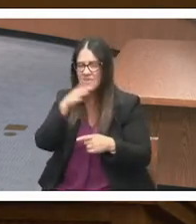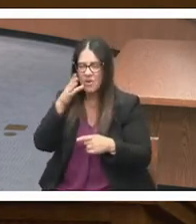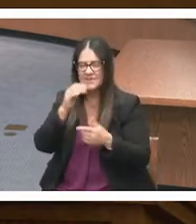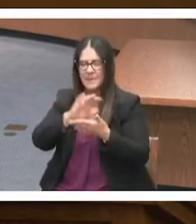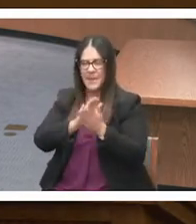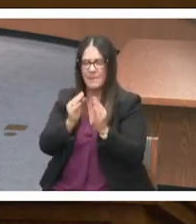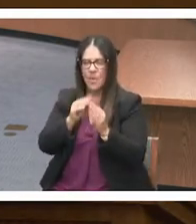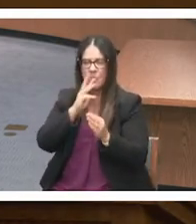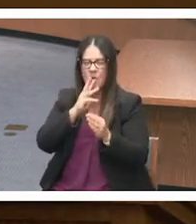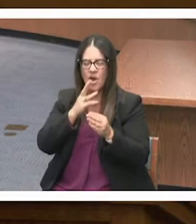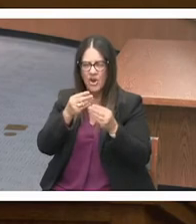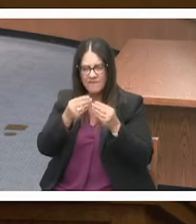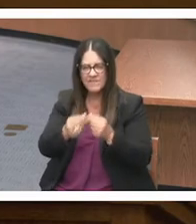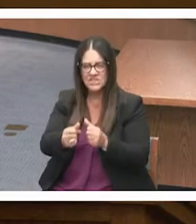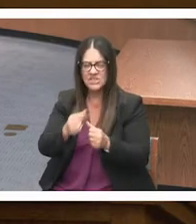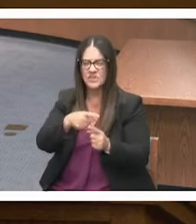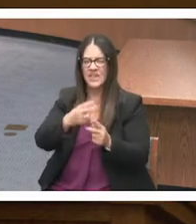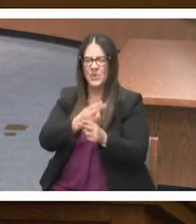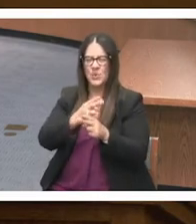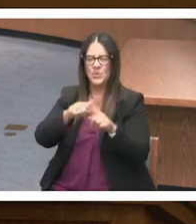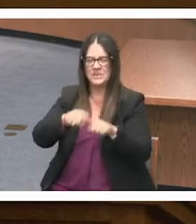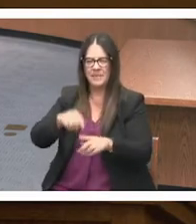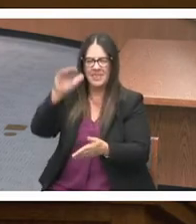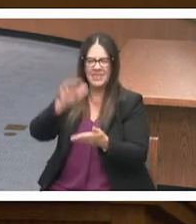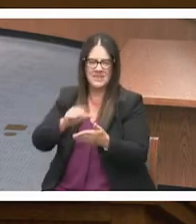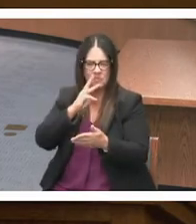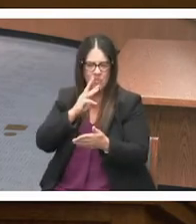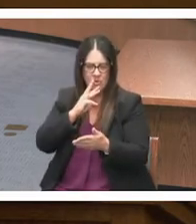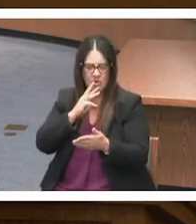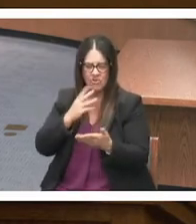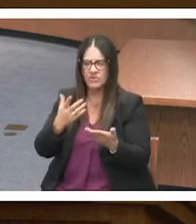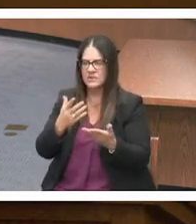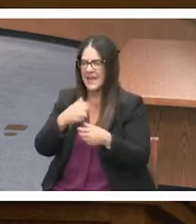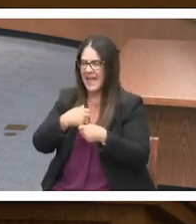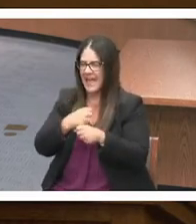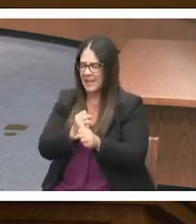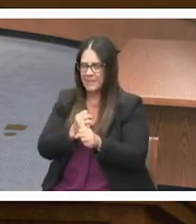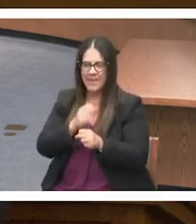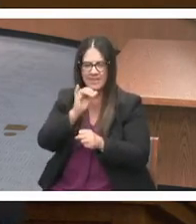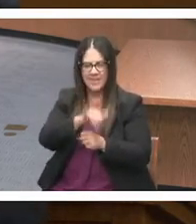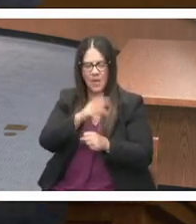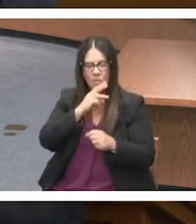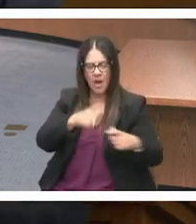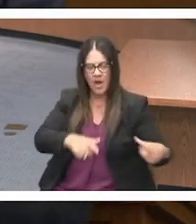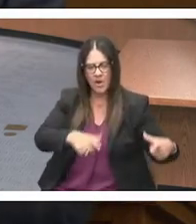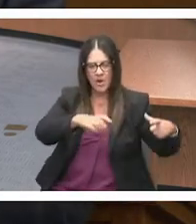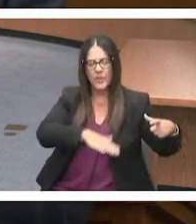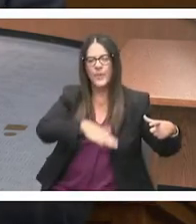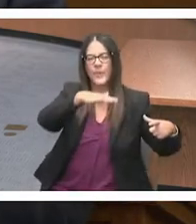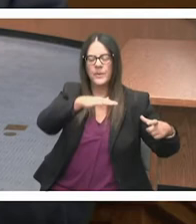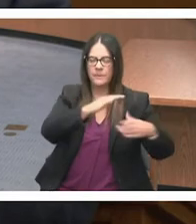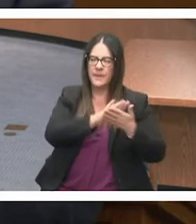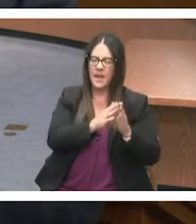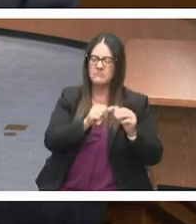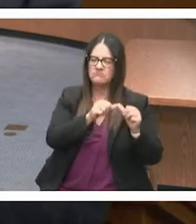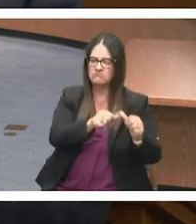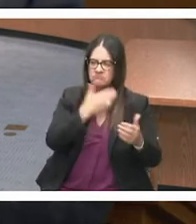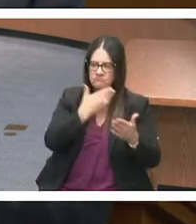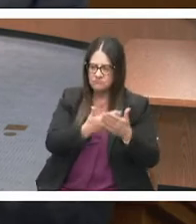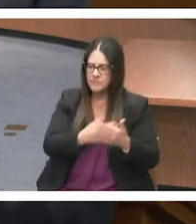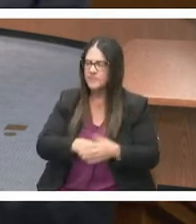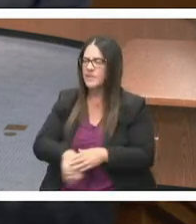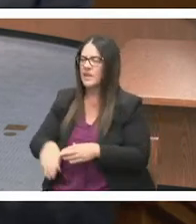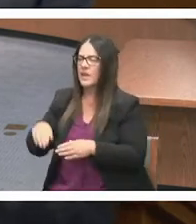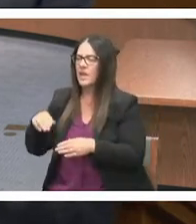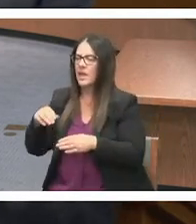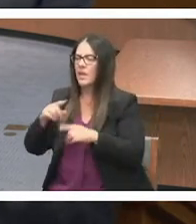efficiency so they have to use less water, given that there's a need to bring that basin into sustainable yield. The SIGMA effort is a